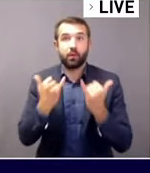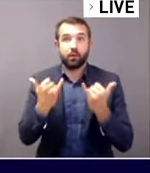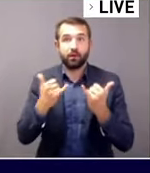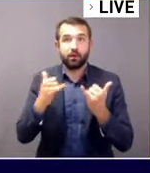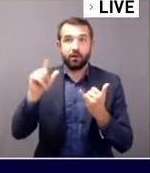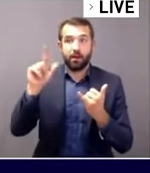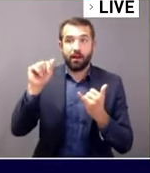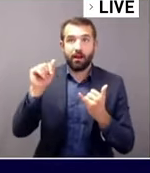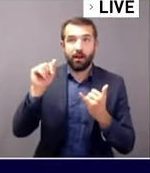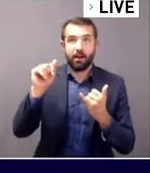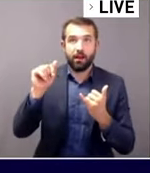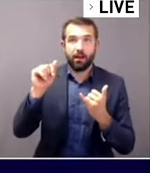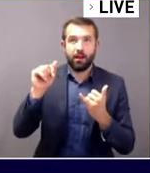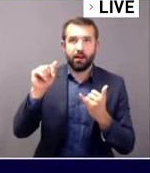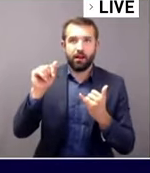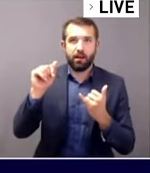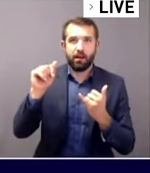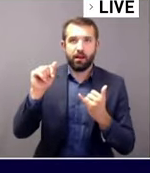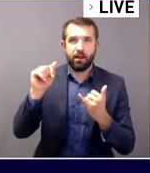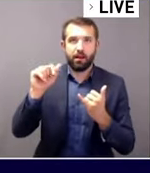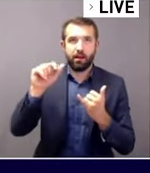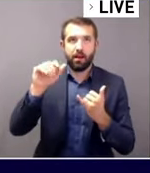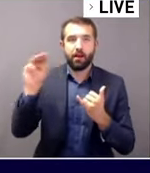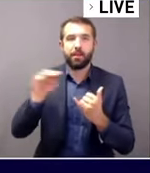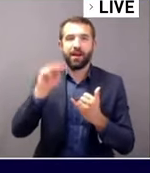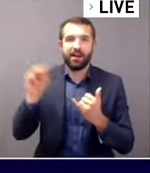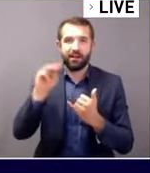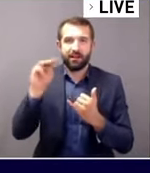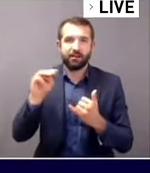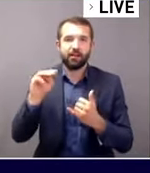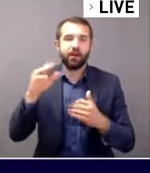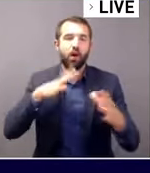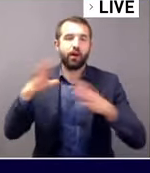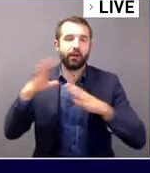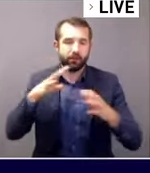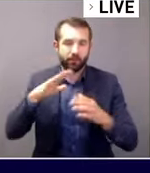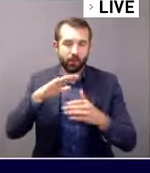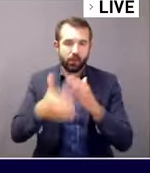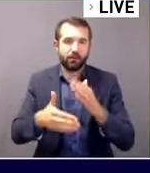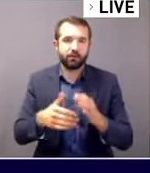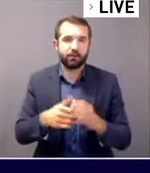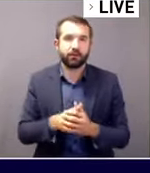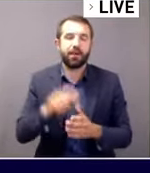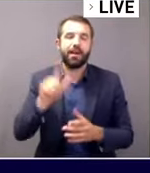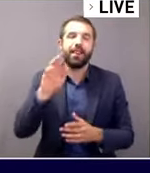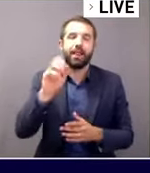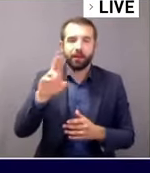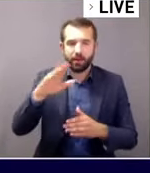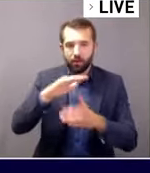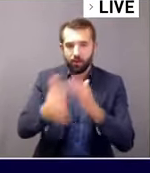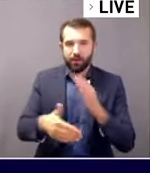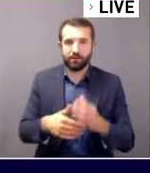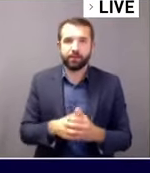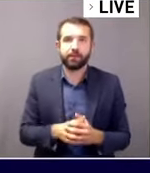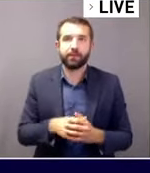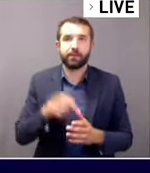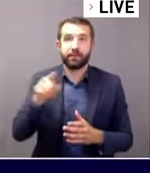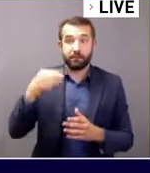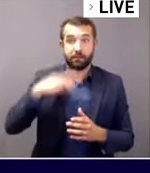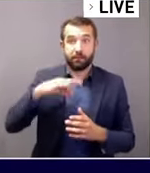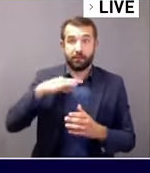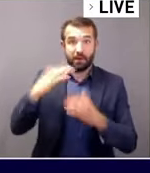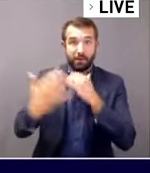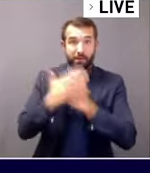Should anyone be taking any extra precautions going into that area? It's going to be nice tomorrow, for instance. Yeah. You know,